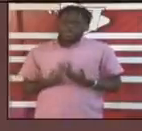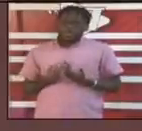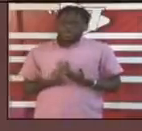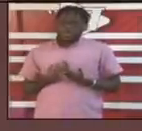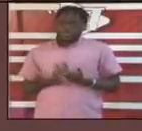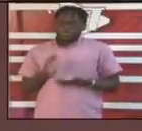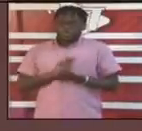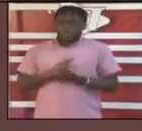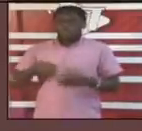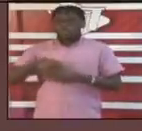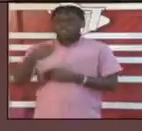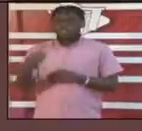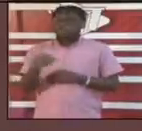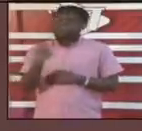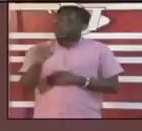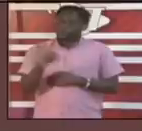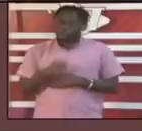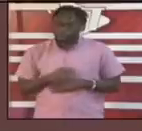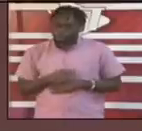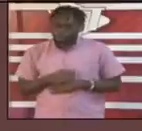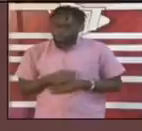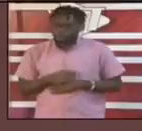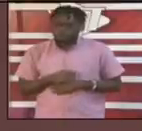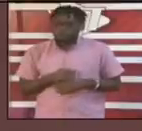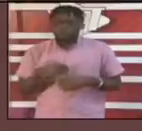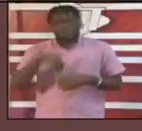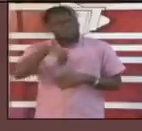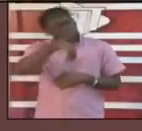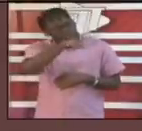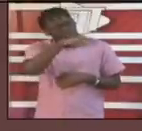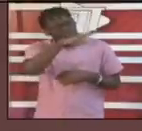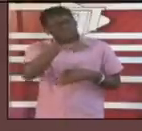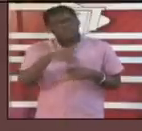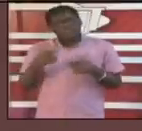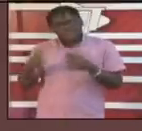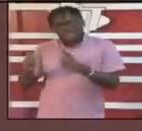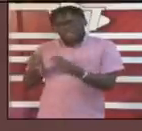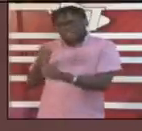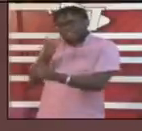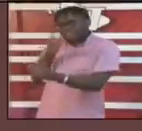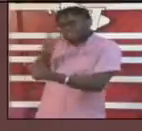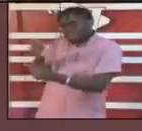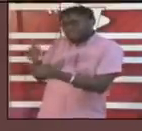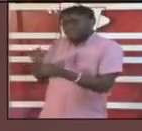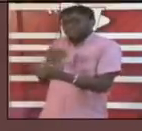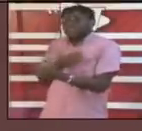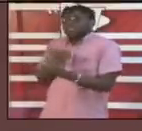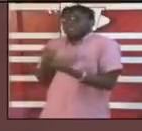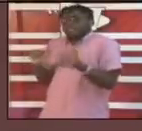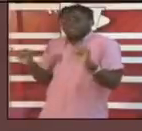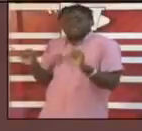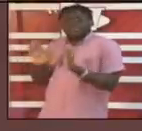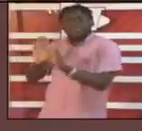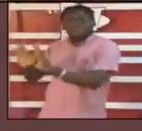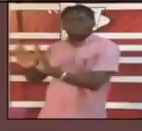interrogate the child. At that point, the examination is over. What you can do is to let them know how proud you